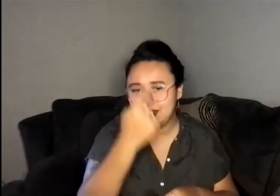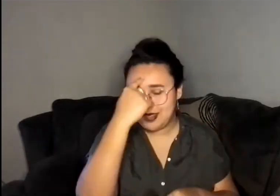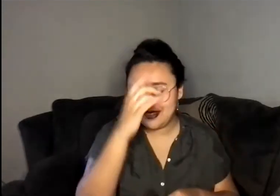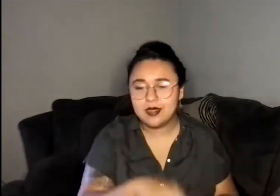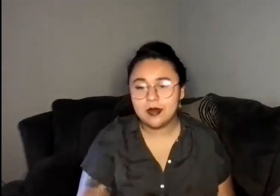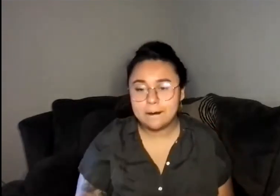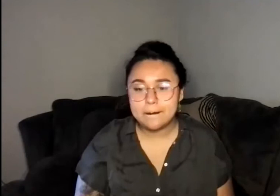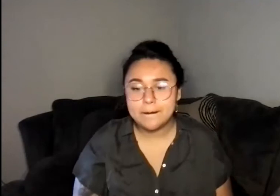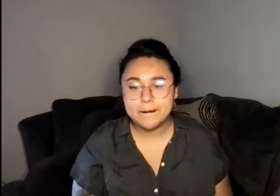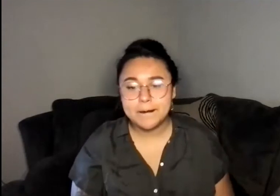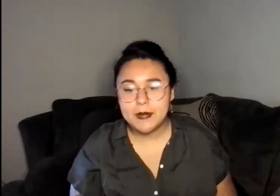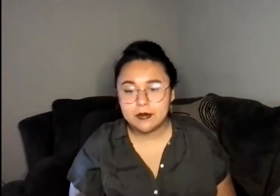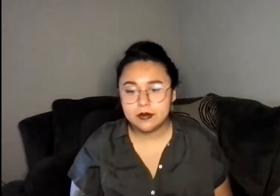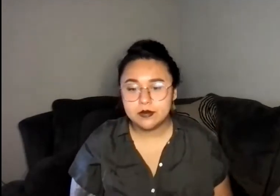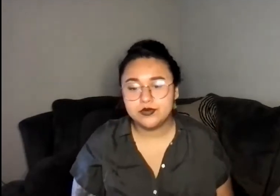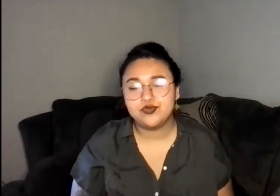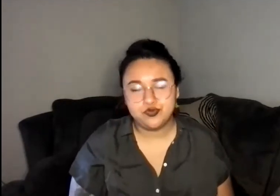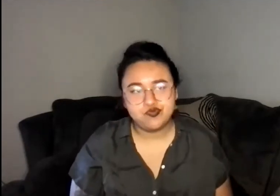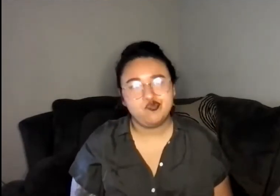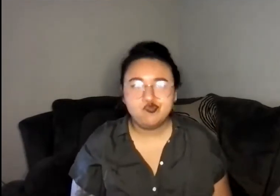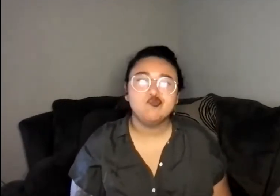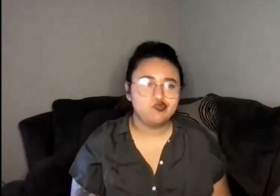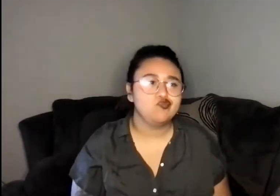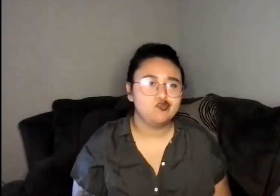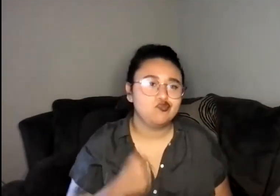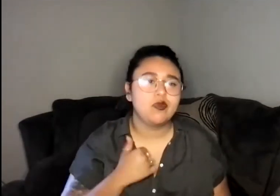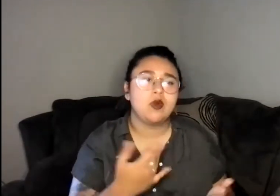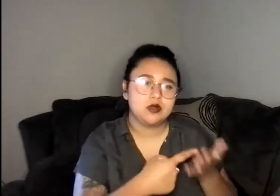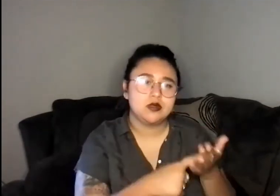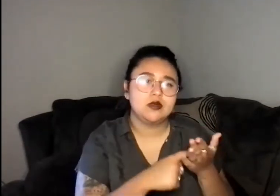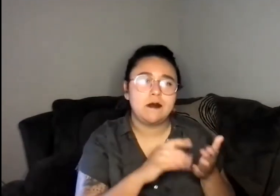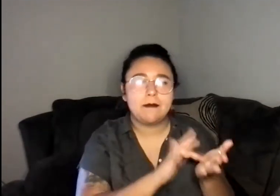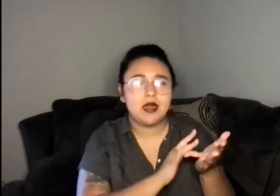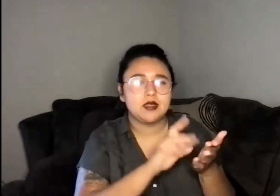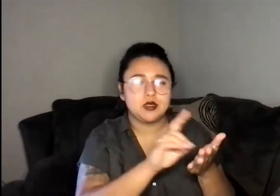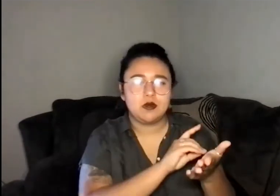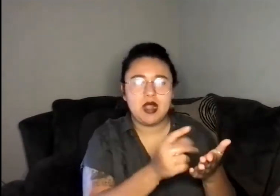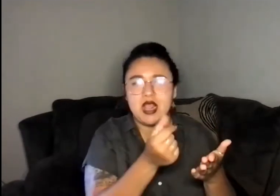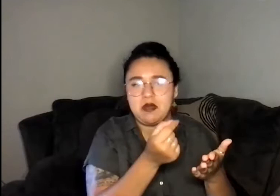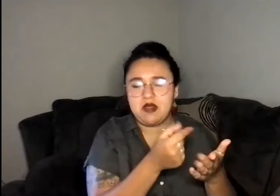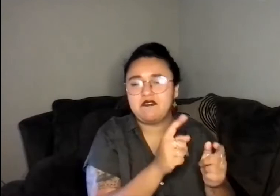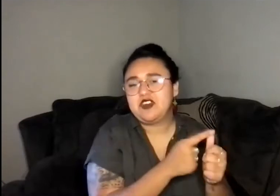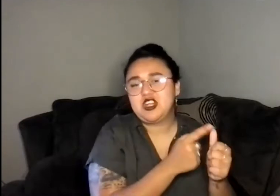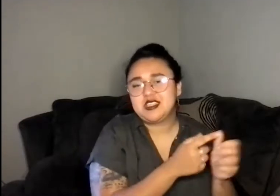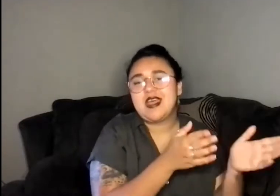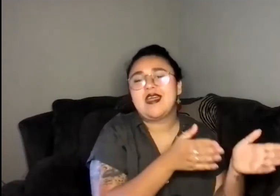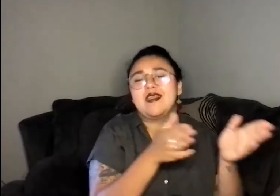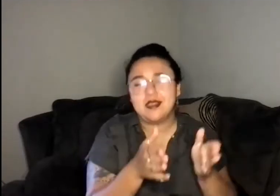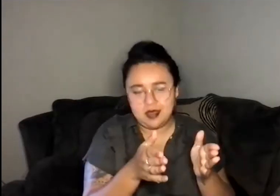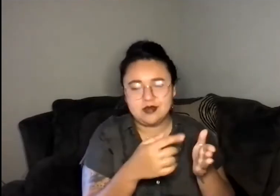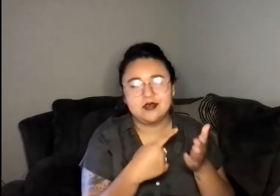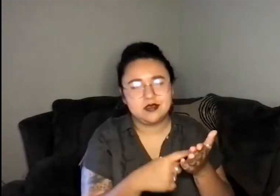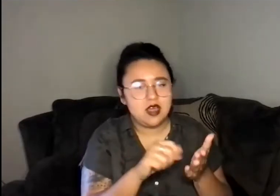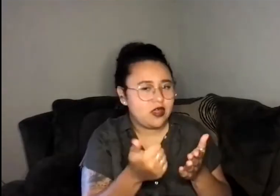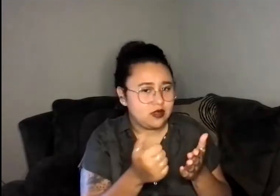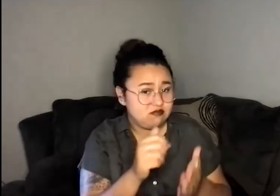there's, I mean, I, I I would like to talk about the medical discrimination a little bit for a second, and then we can talk about Please. outside things, if that's